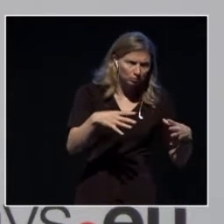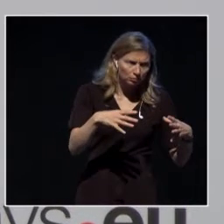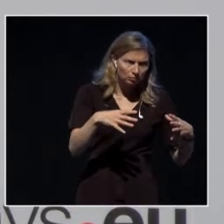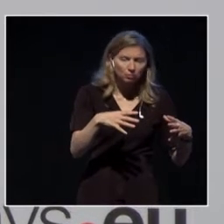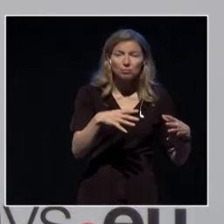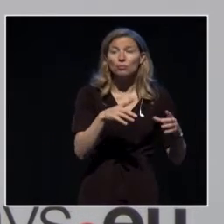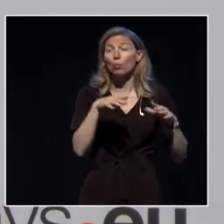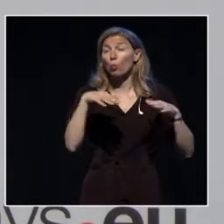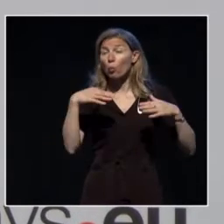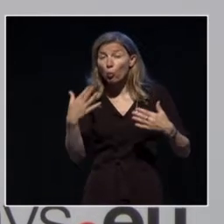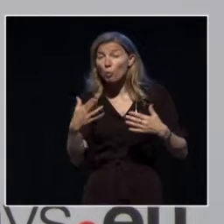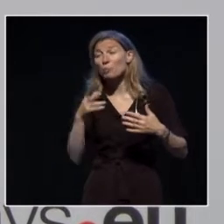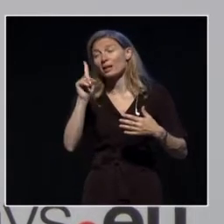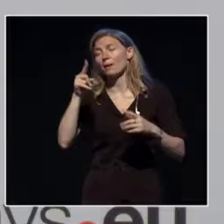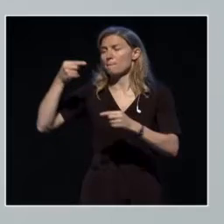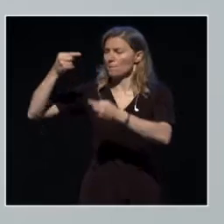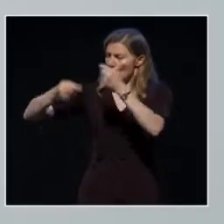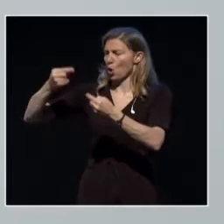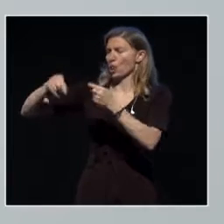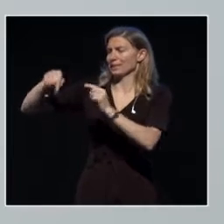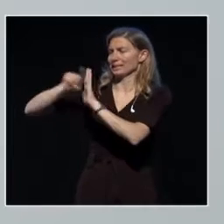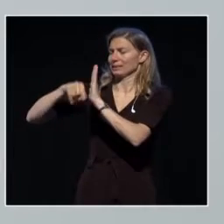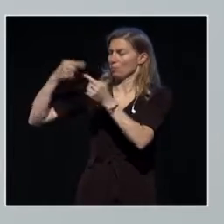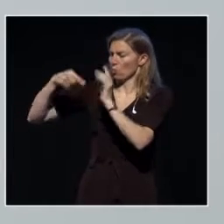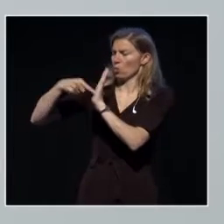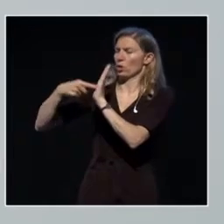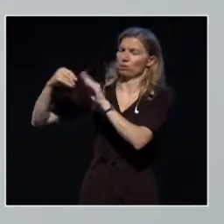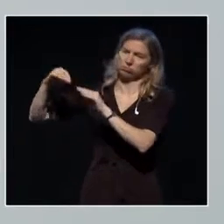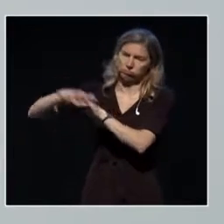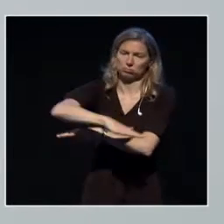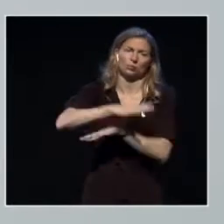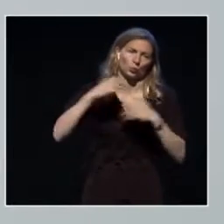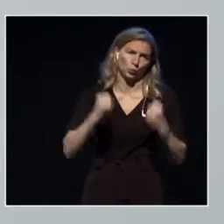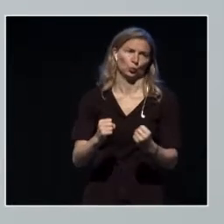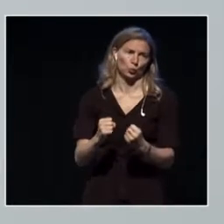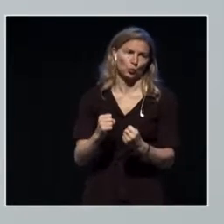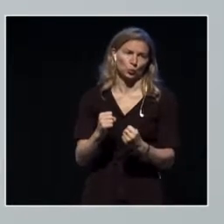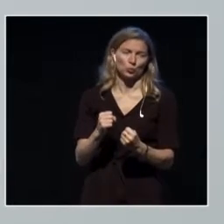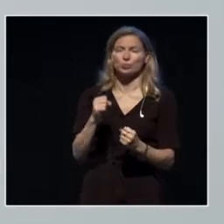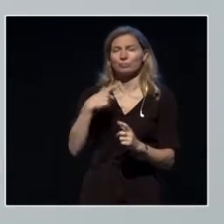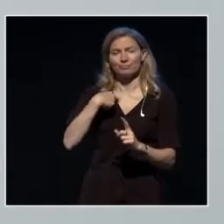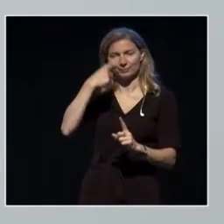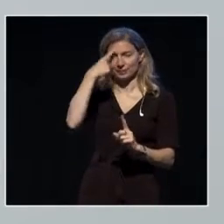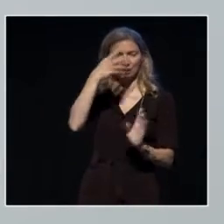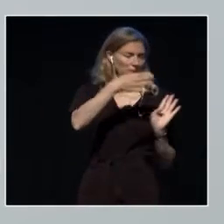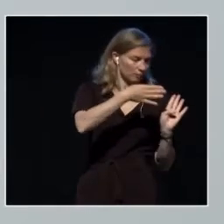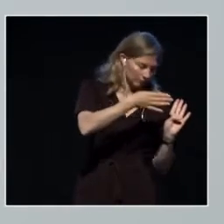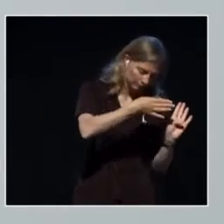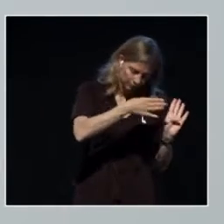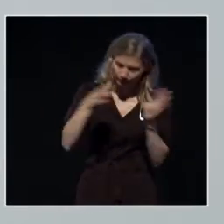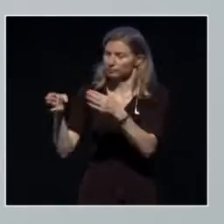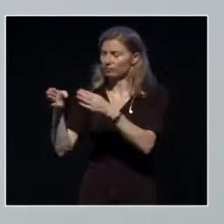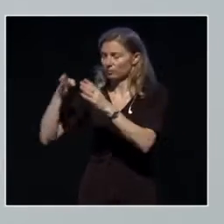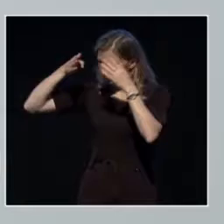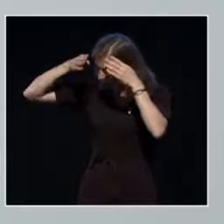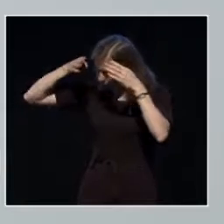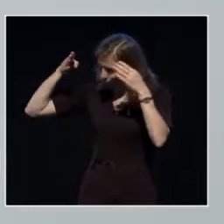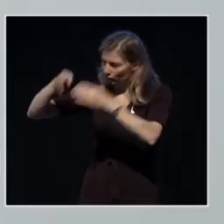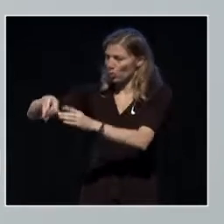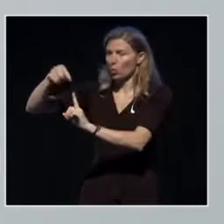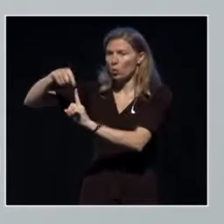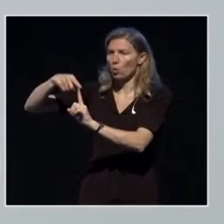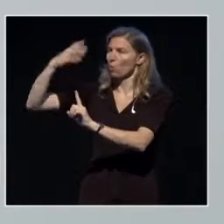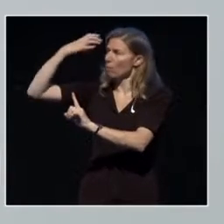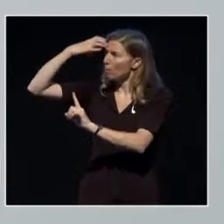environment around them. And I personally believe we should be continuing to focus on primarily